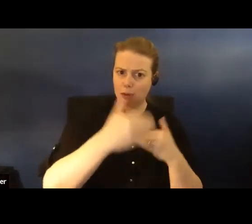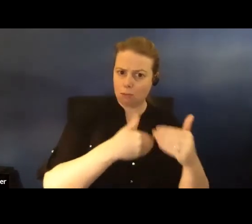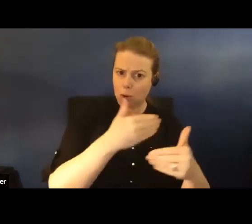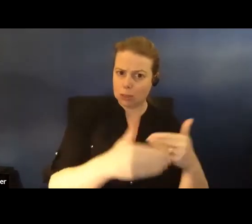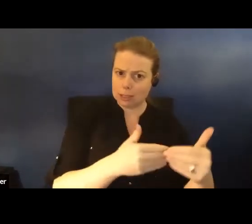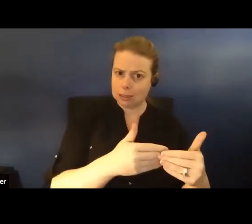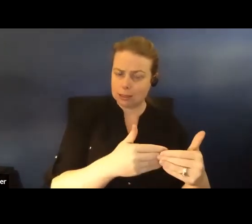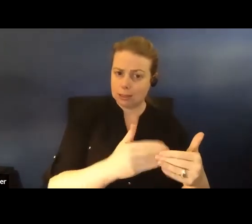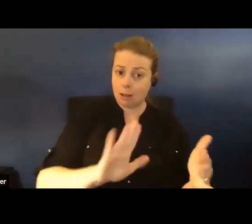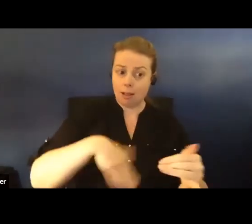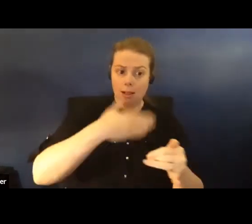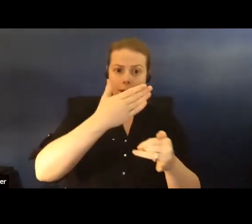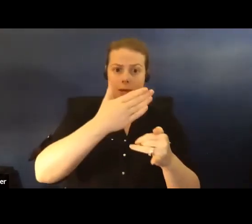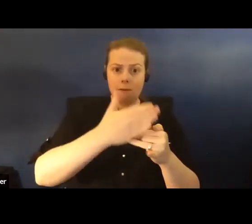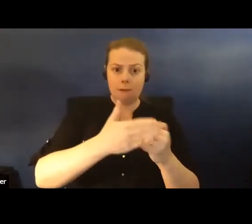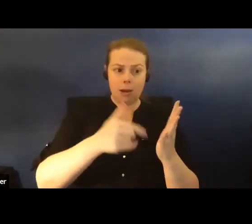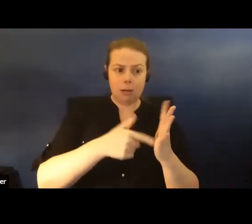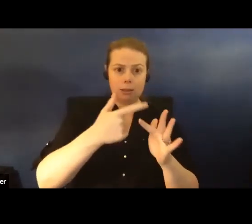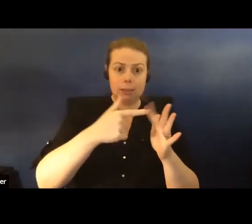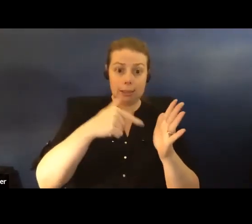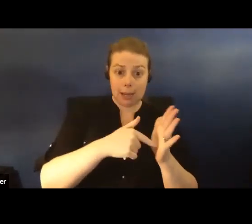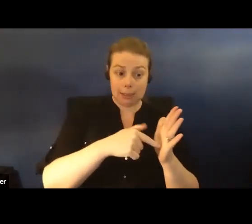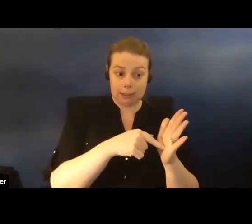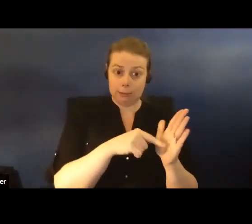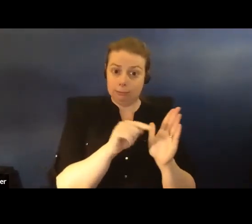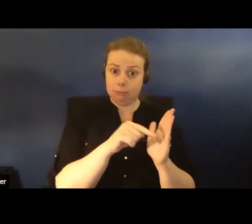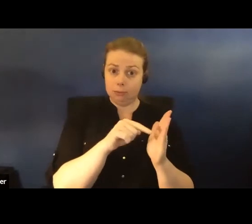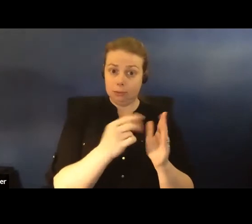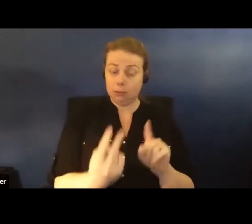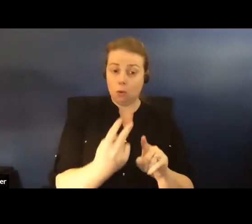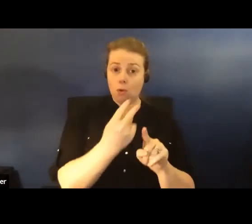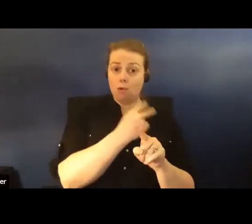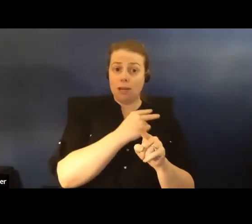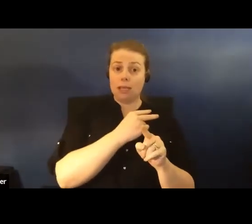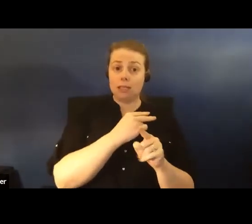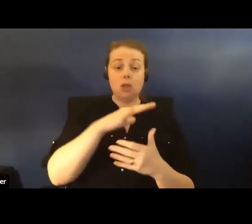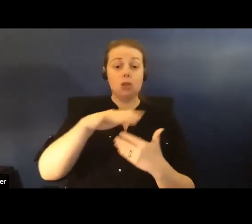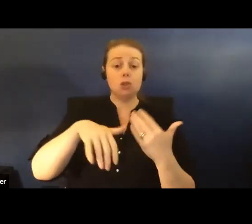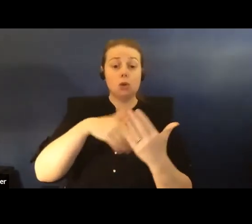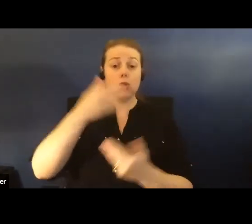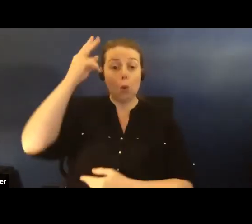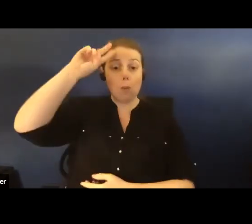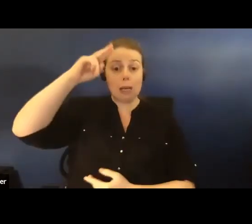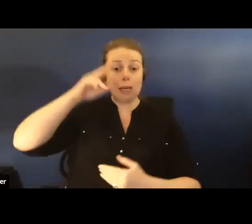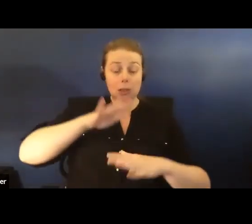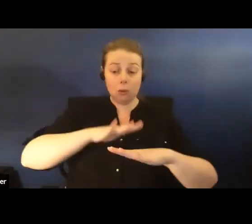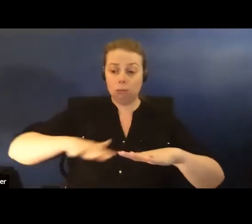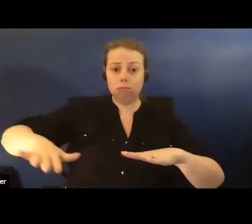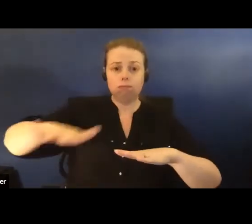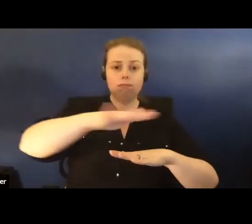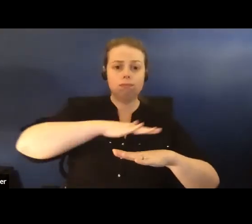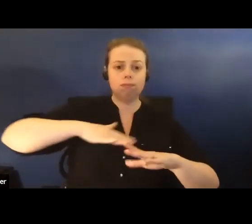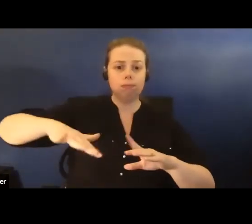final text of the CRPD is a reflection of the socio-political landscape in